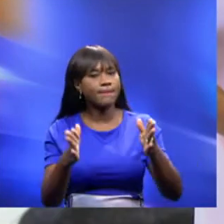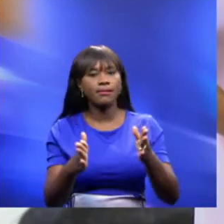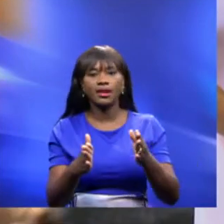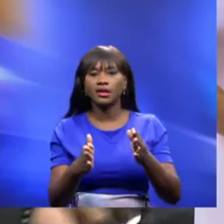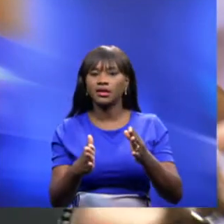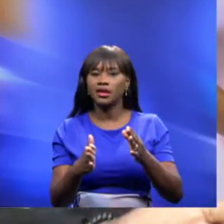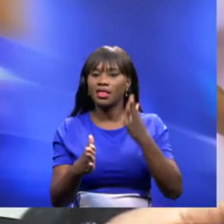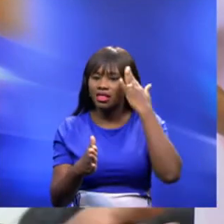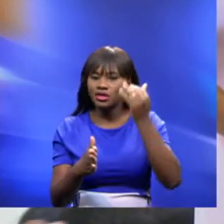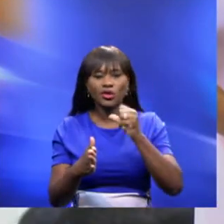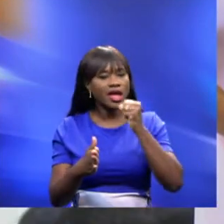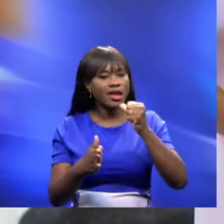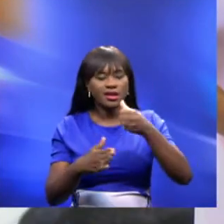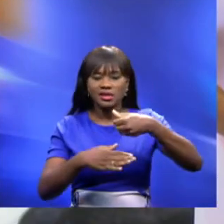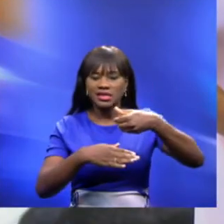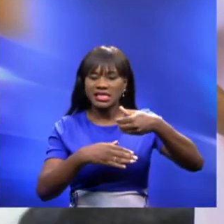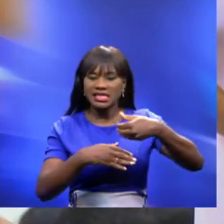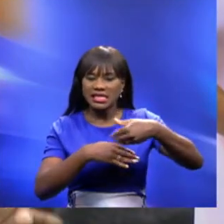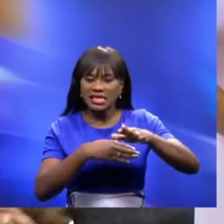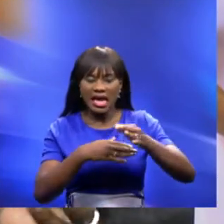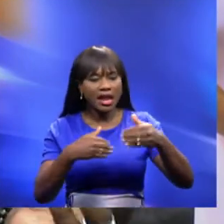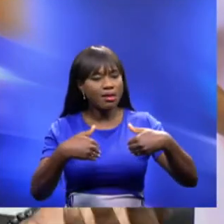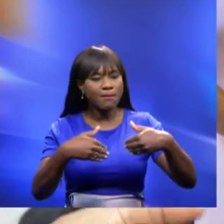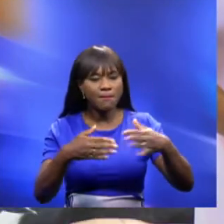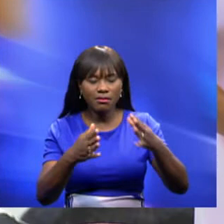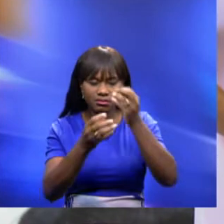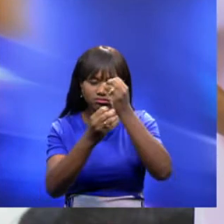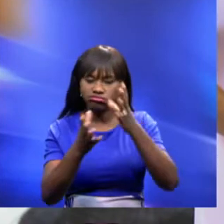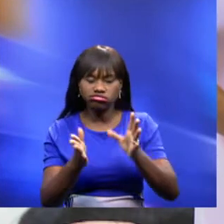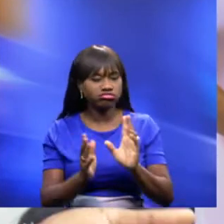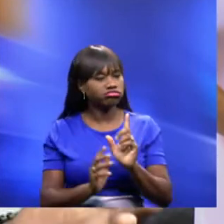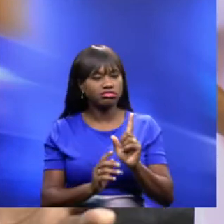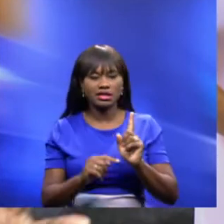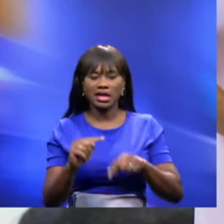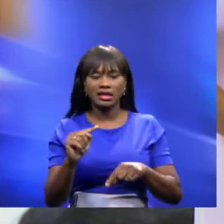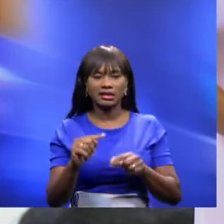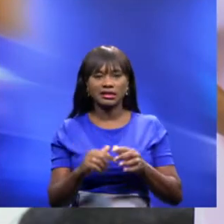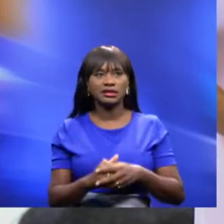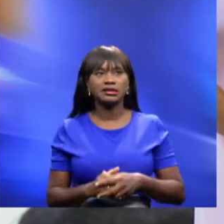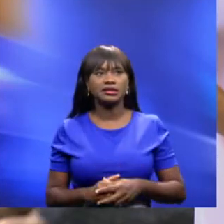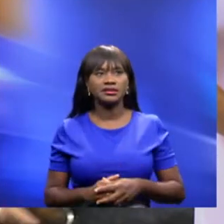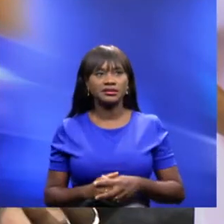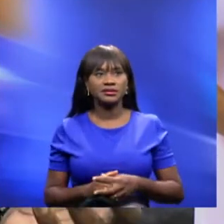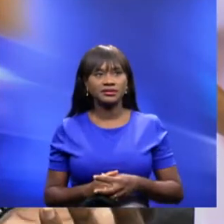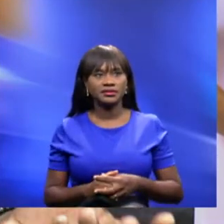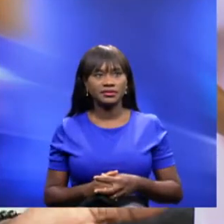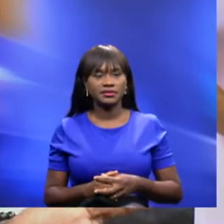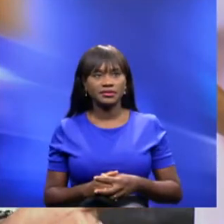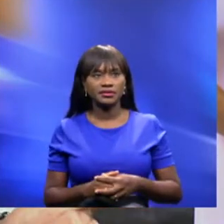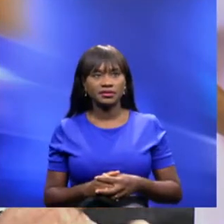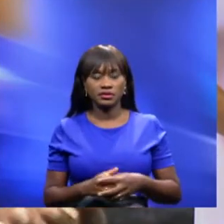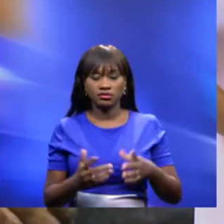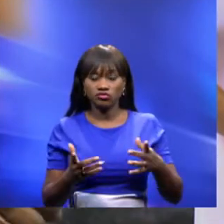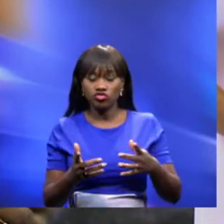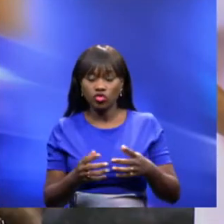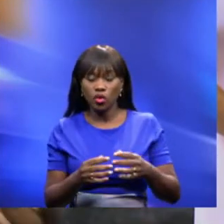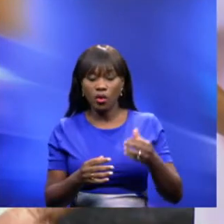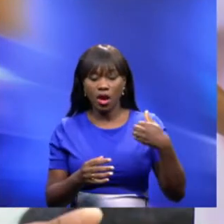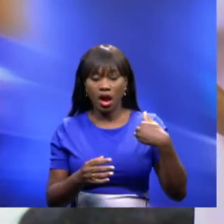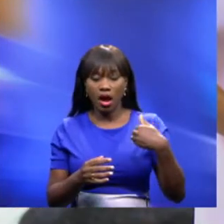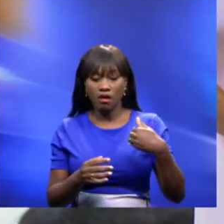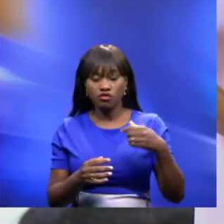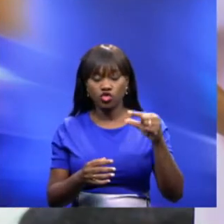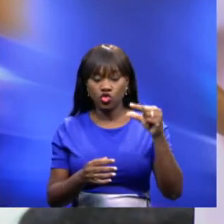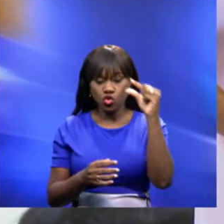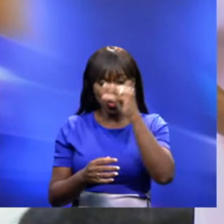password. That being said, password keepers, some people use password keepers to keep their password. They may use the random generator that Google